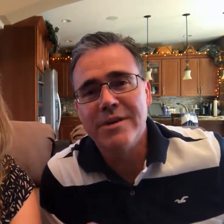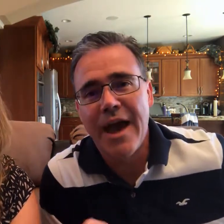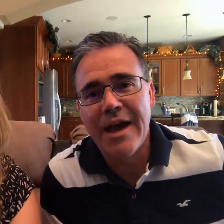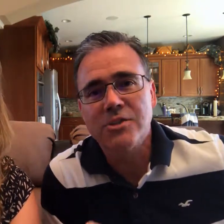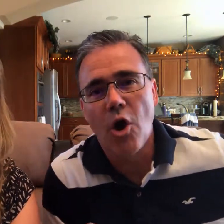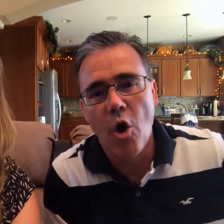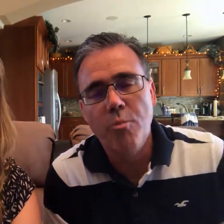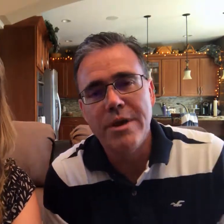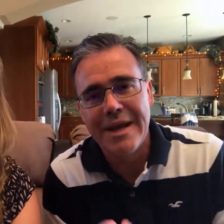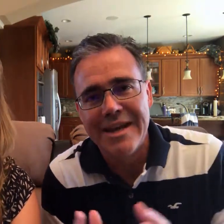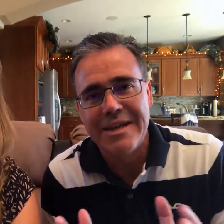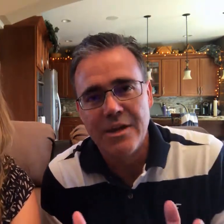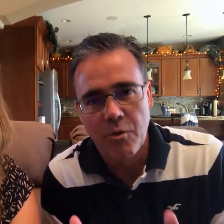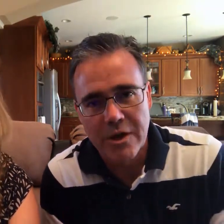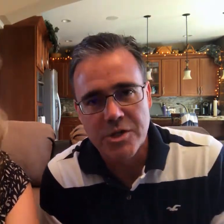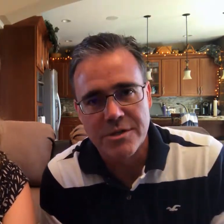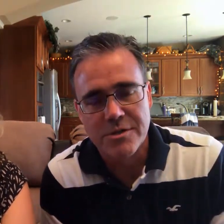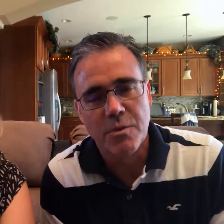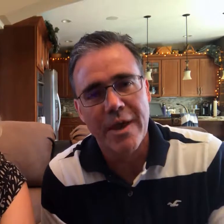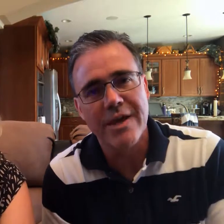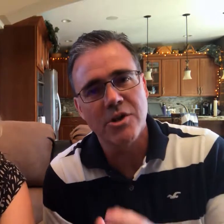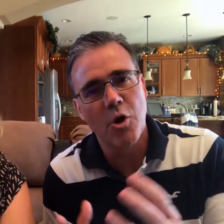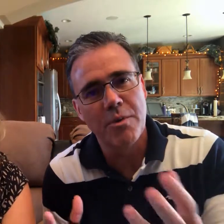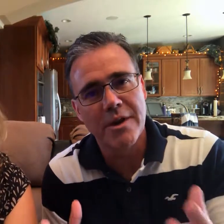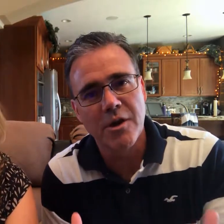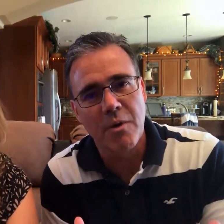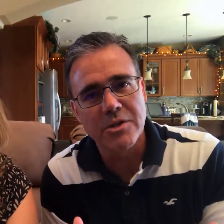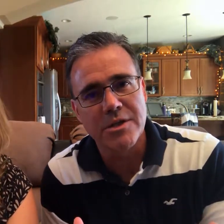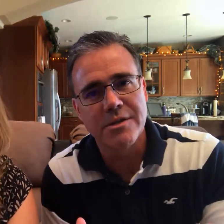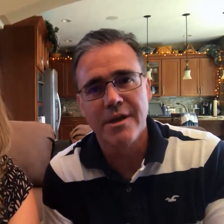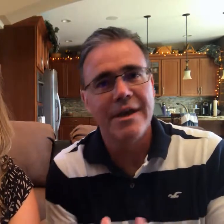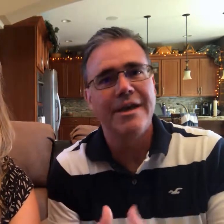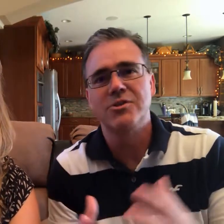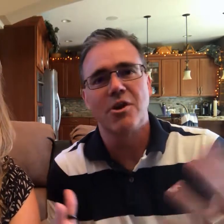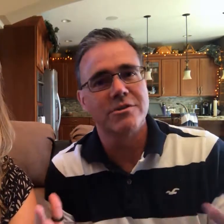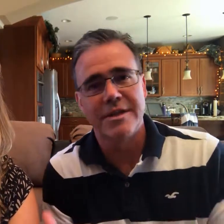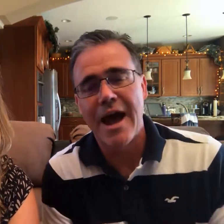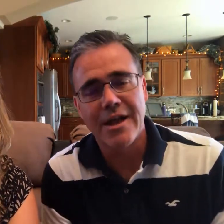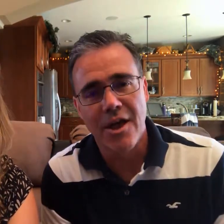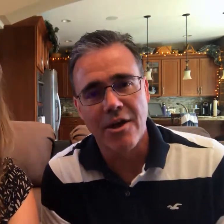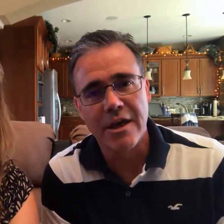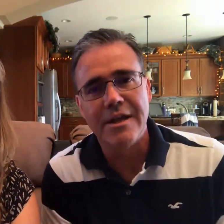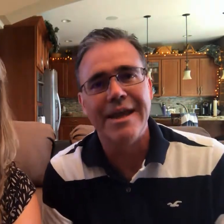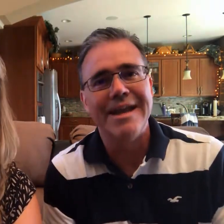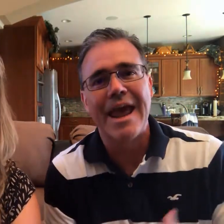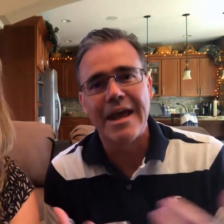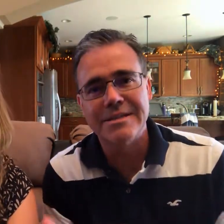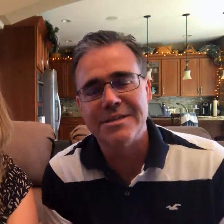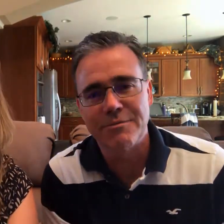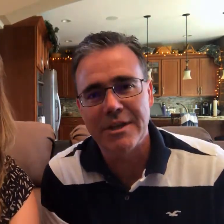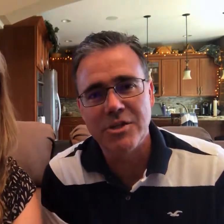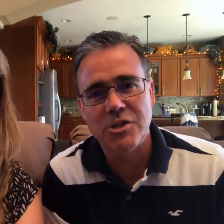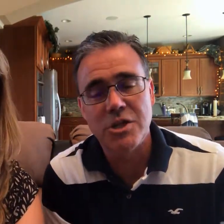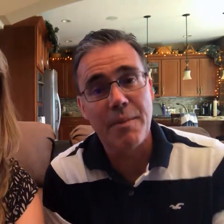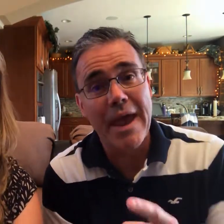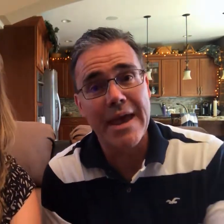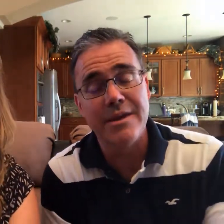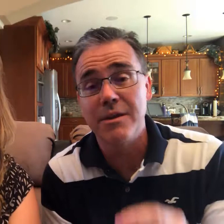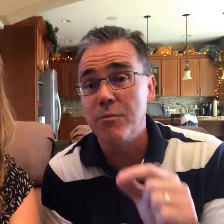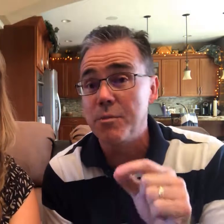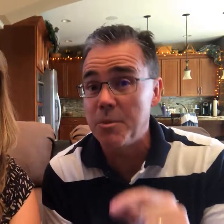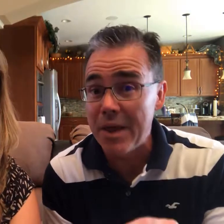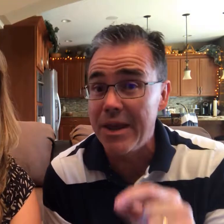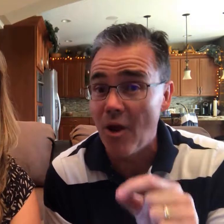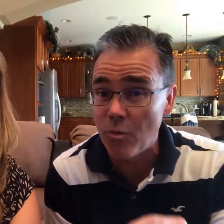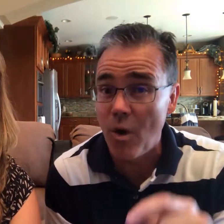often better to ask open-ended questions. When we ask an open-ended question, it starts the dialogue. It enhances the relationship.